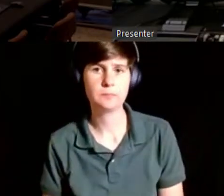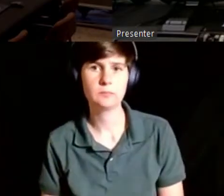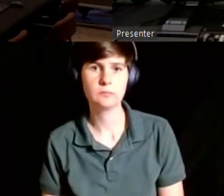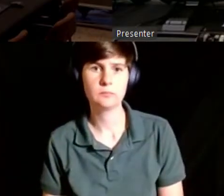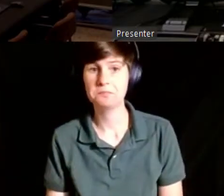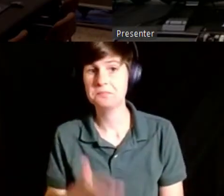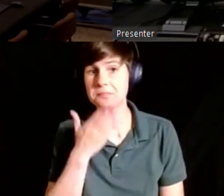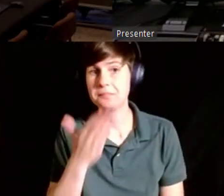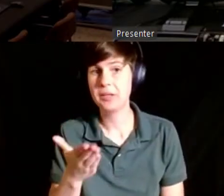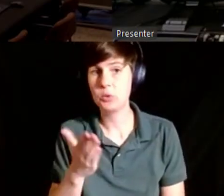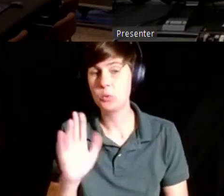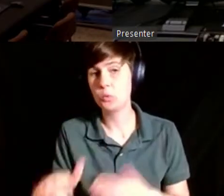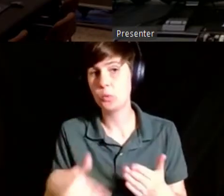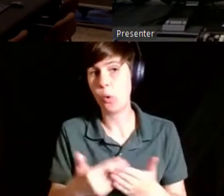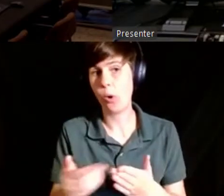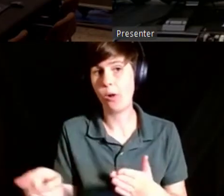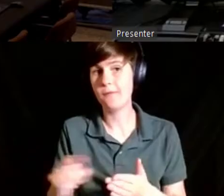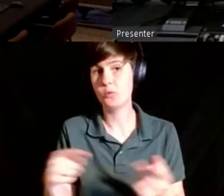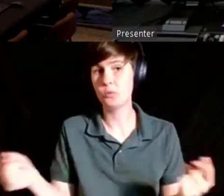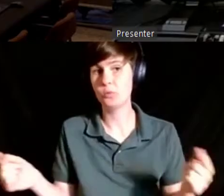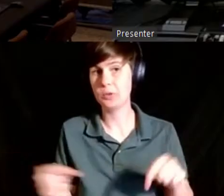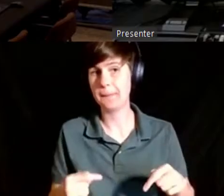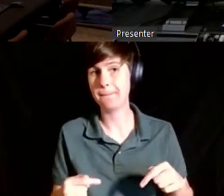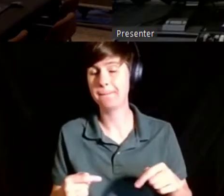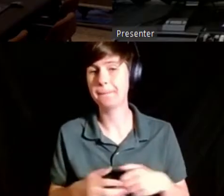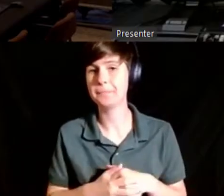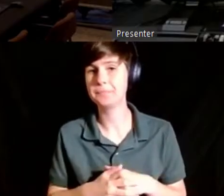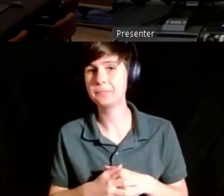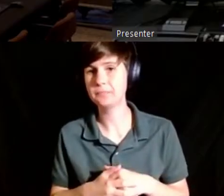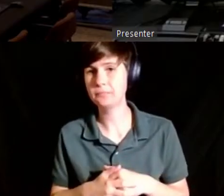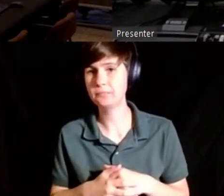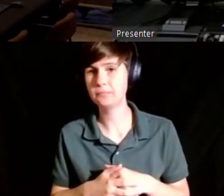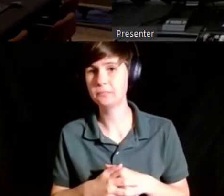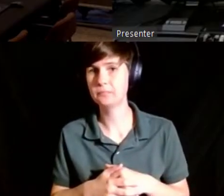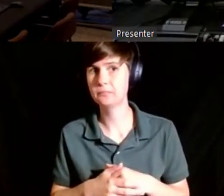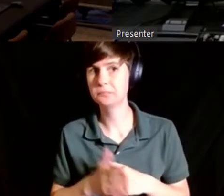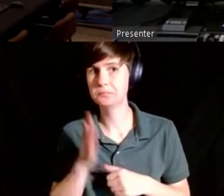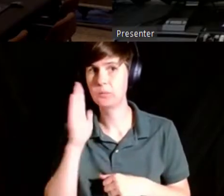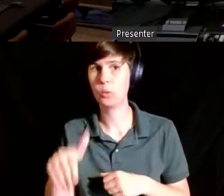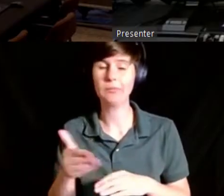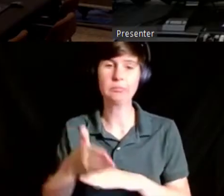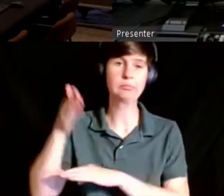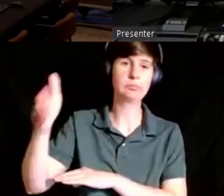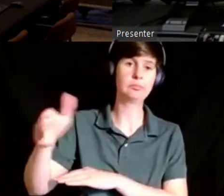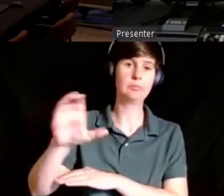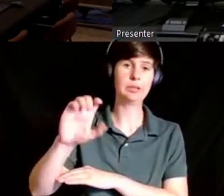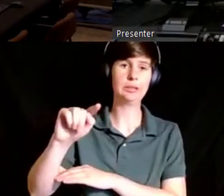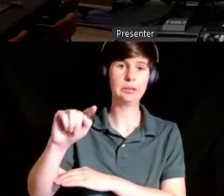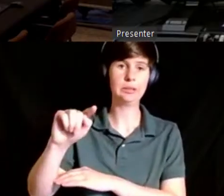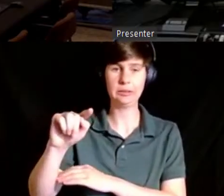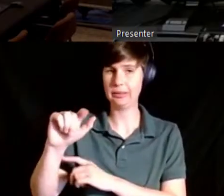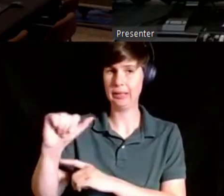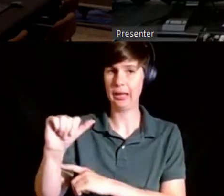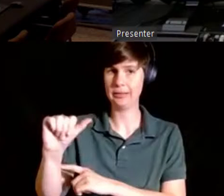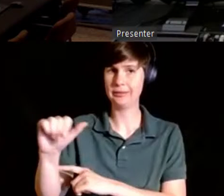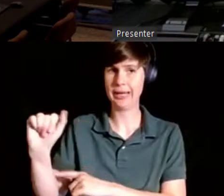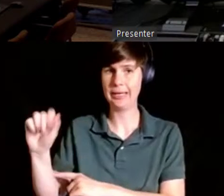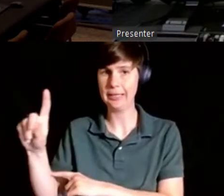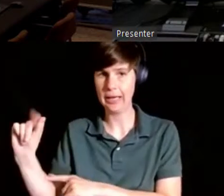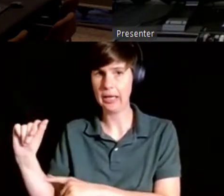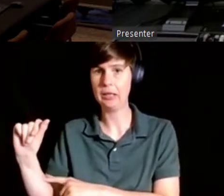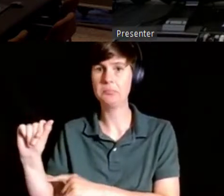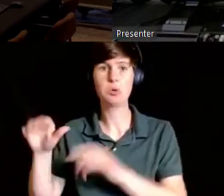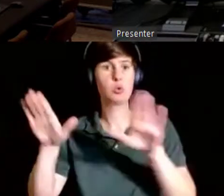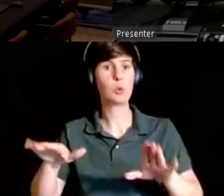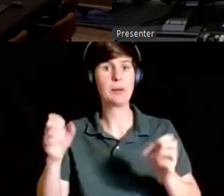Thank you for everyone who attend. I know it's beyond the CTA at ADA, so it's great to have all those participants.